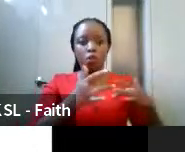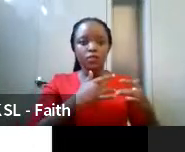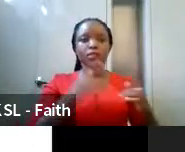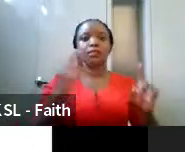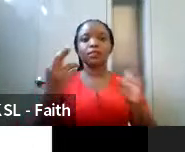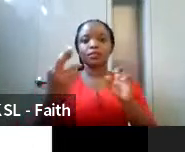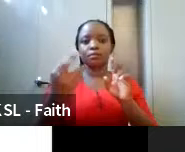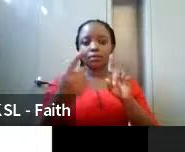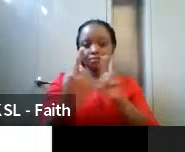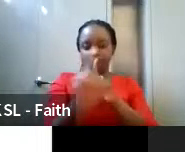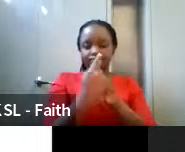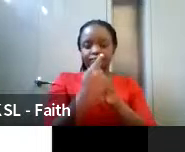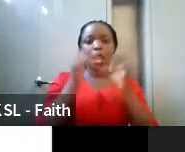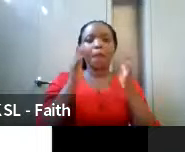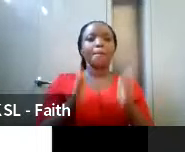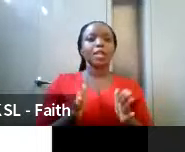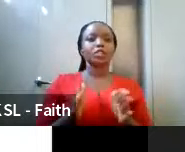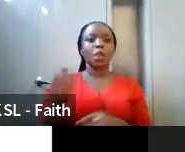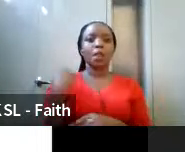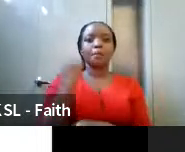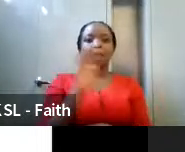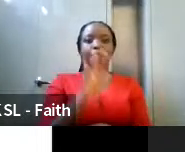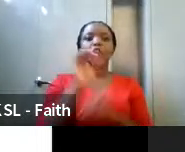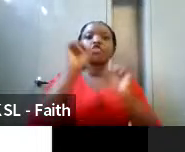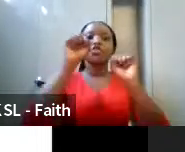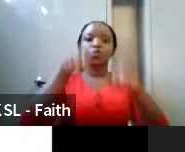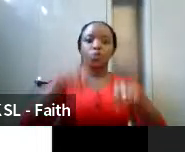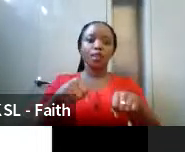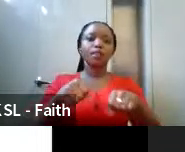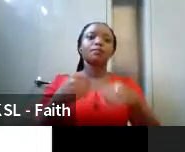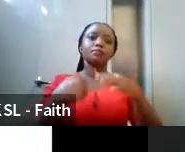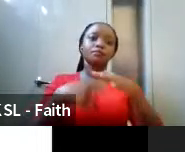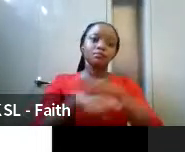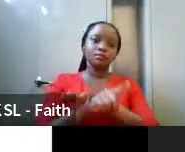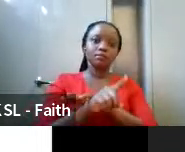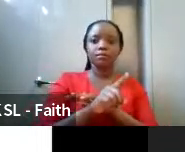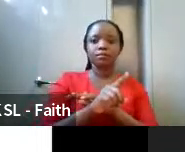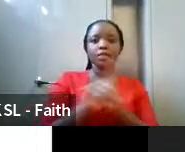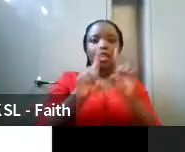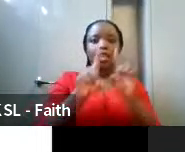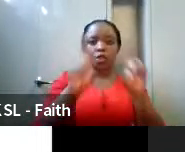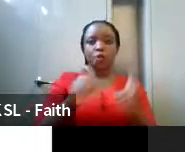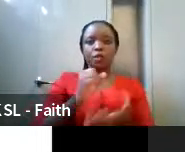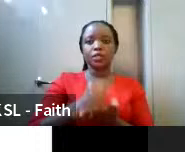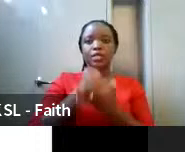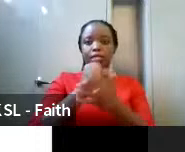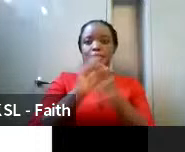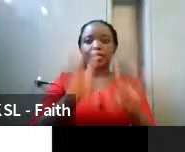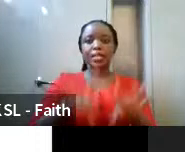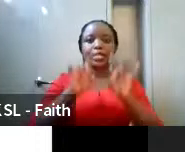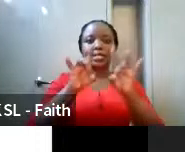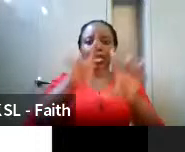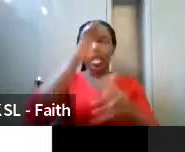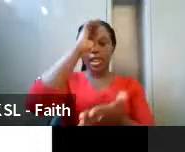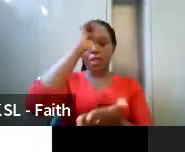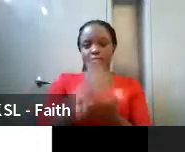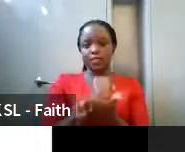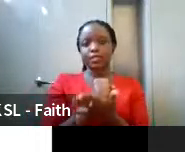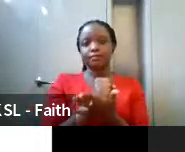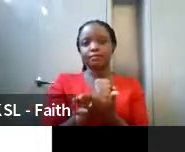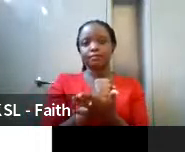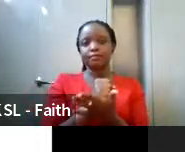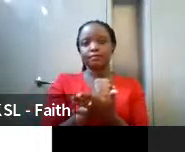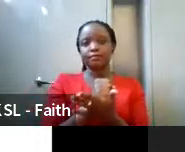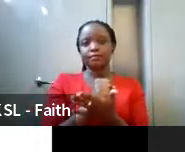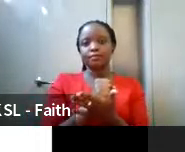your own personal PIN. So you can be able to just So this is get a the same company. assistance It's in a our company. Kitengela office. It's a